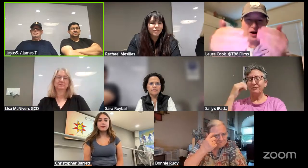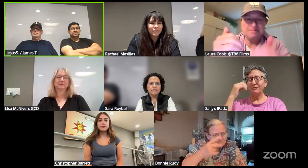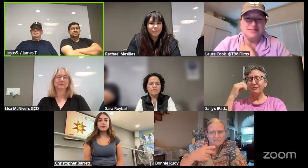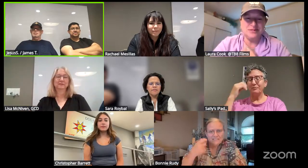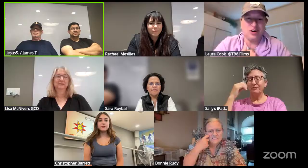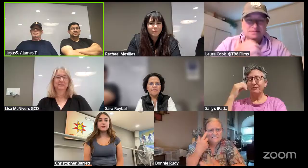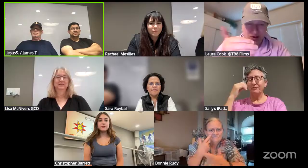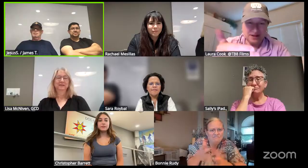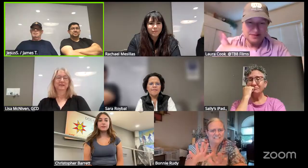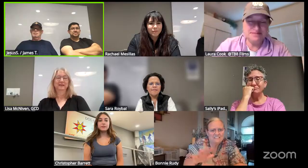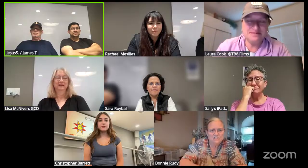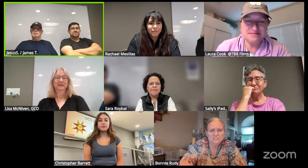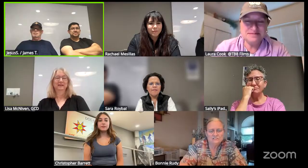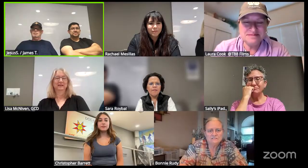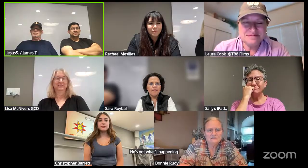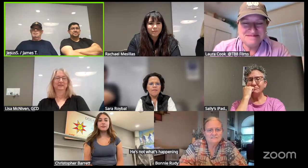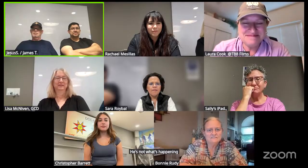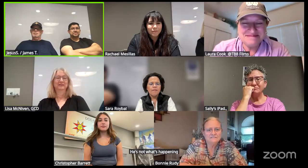here's what's happening today.